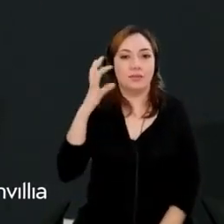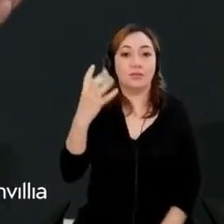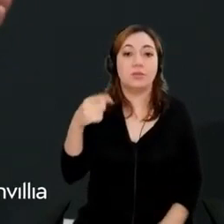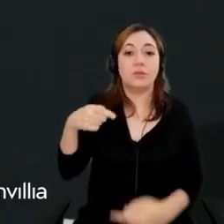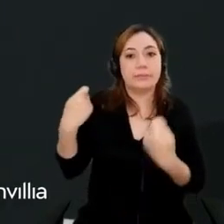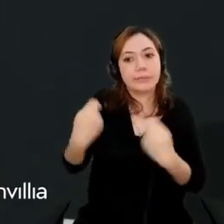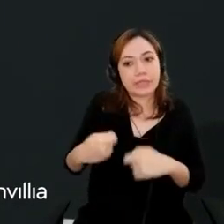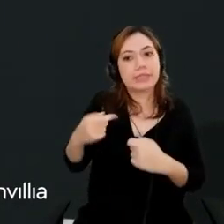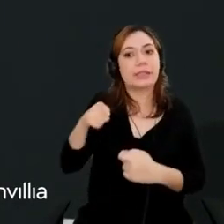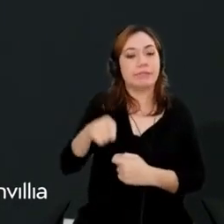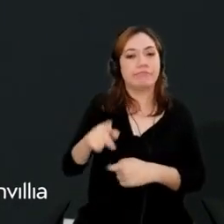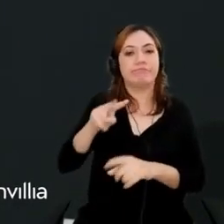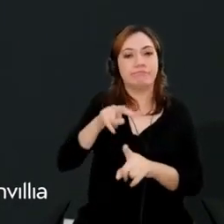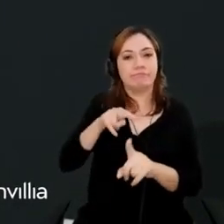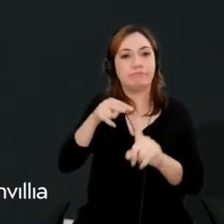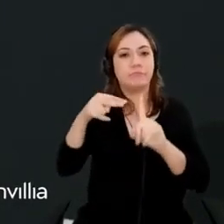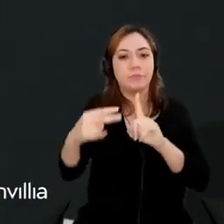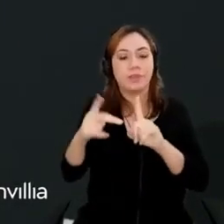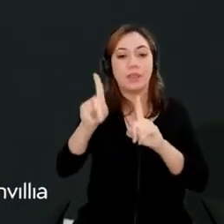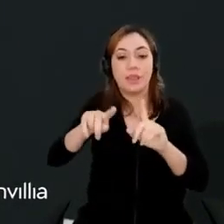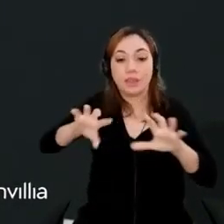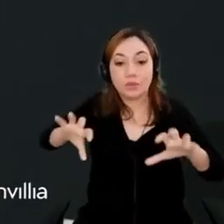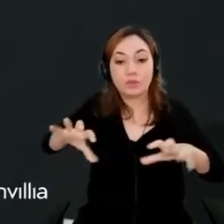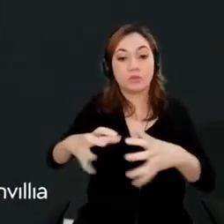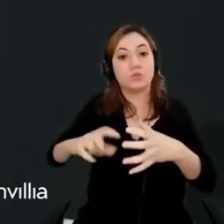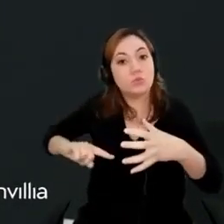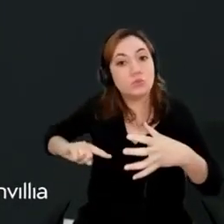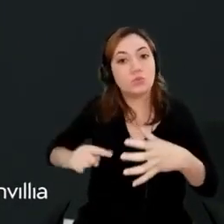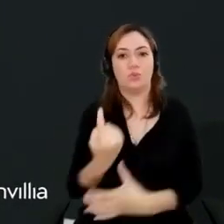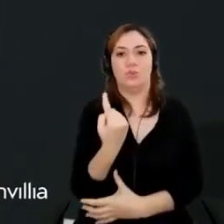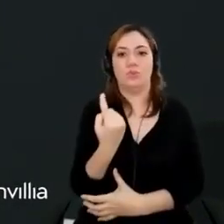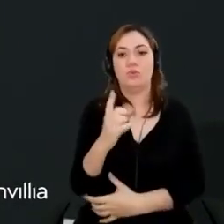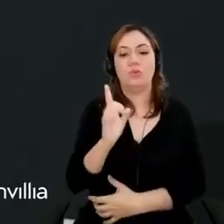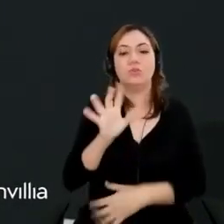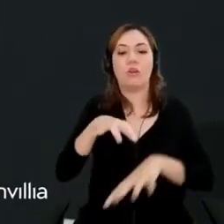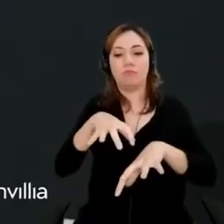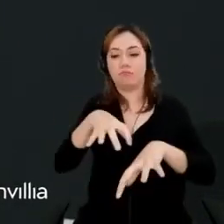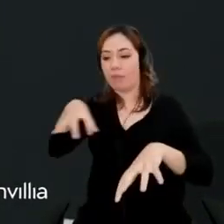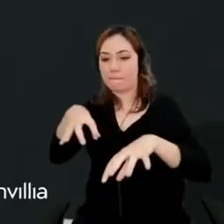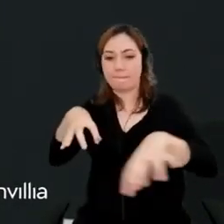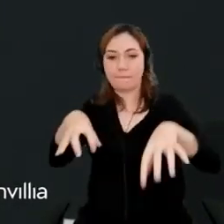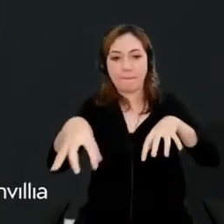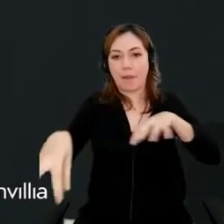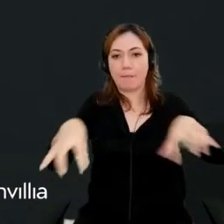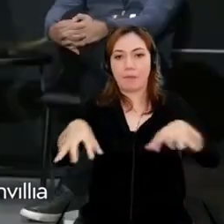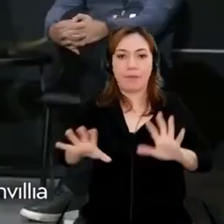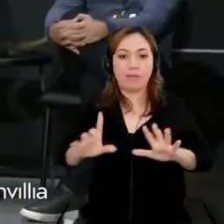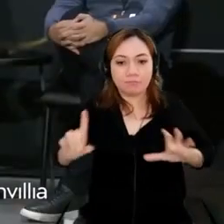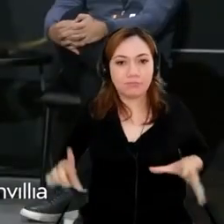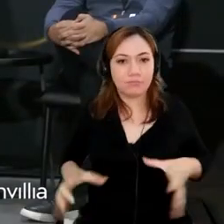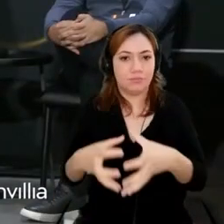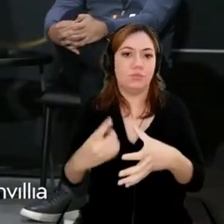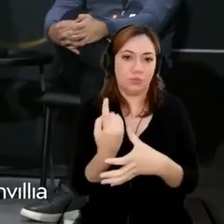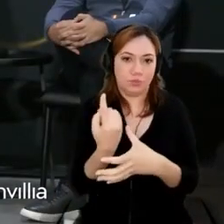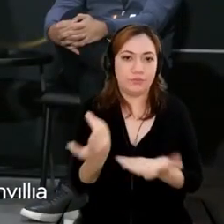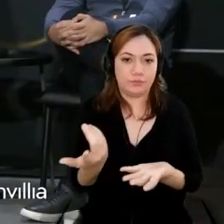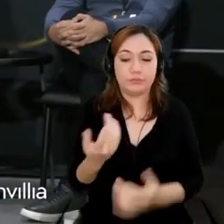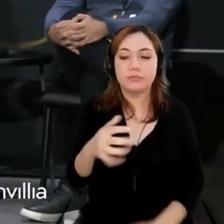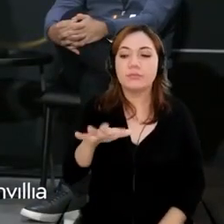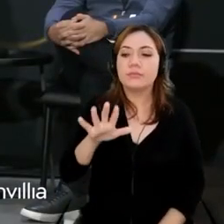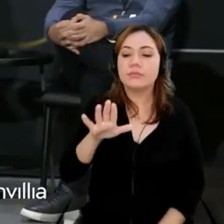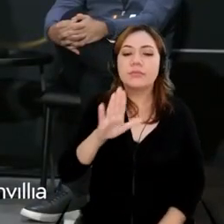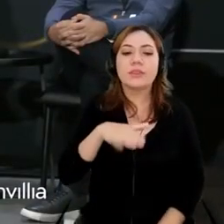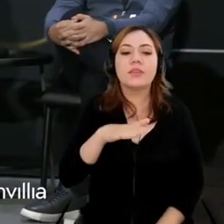one and not so siloed across an organization. So Fernando, tell us a little bit about some real